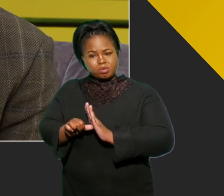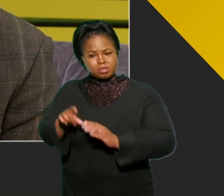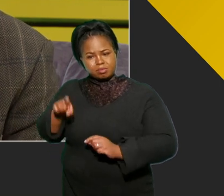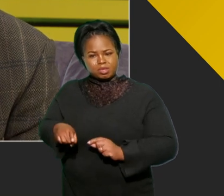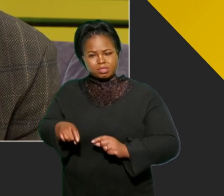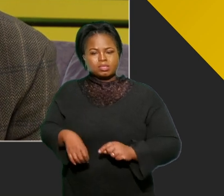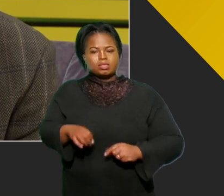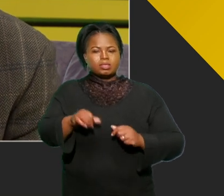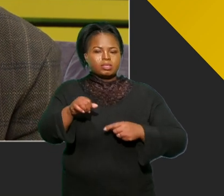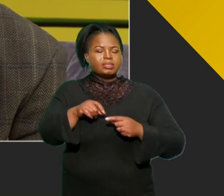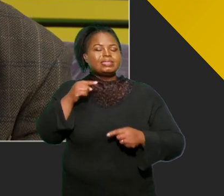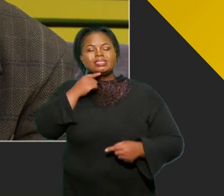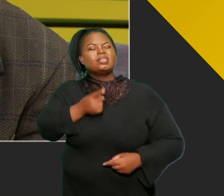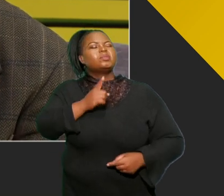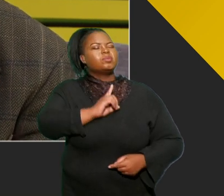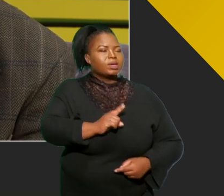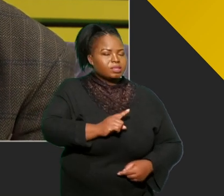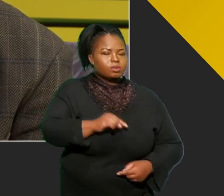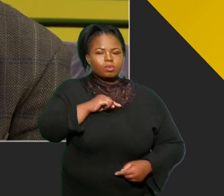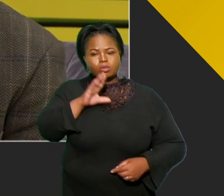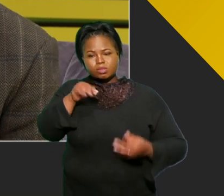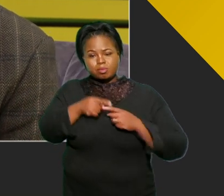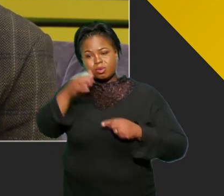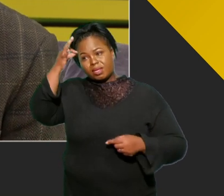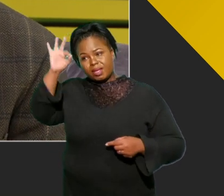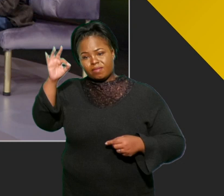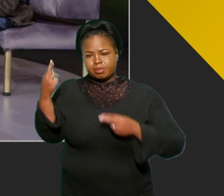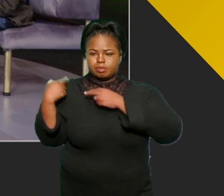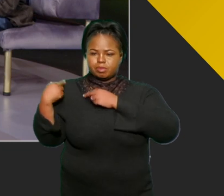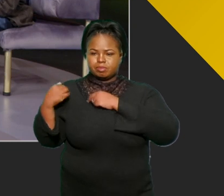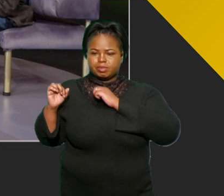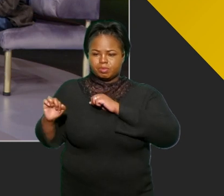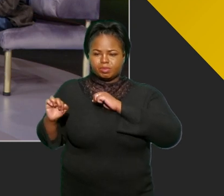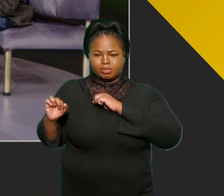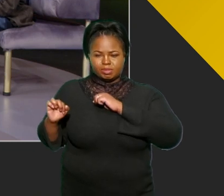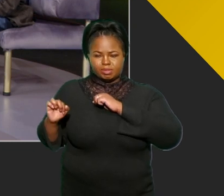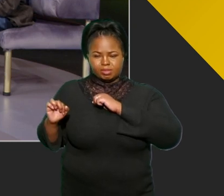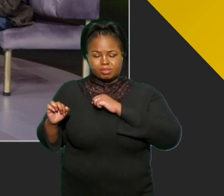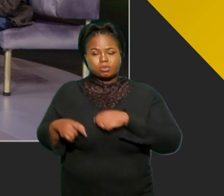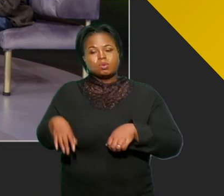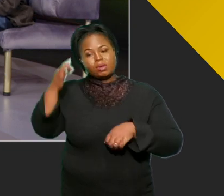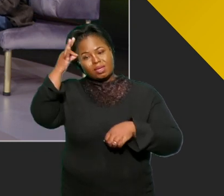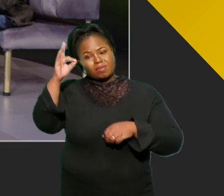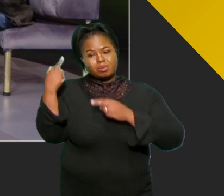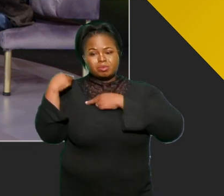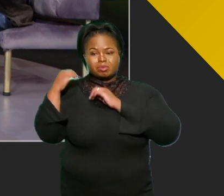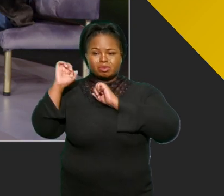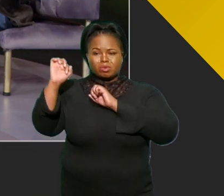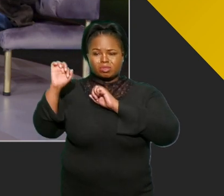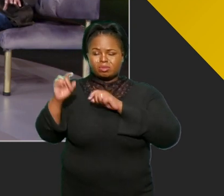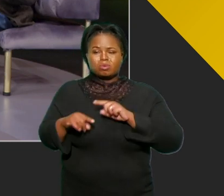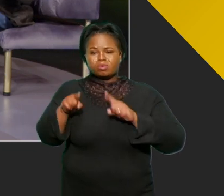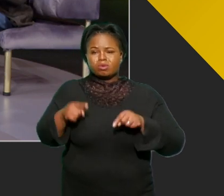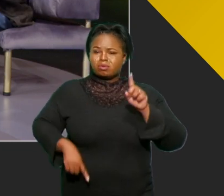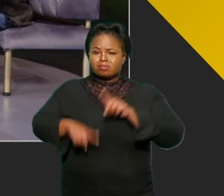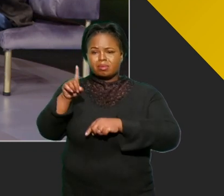section for subsection 7. It is because it's subsection. A government obligation. Okay. You see? Yeah. Government obligation. No eviction must be